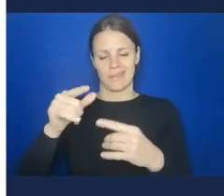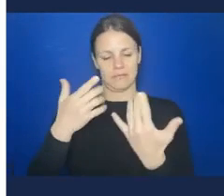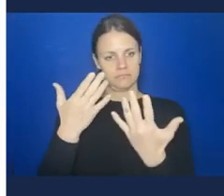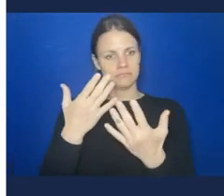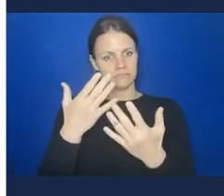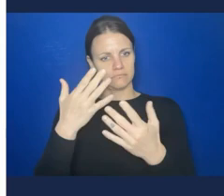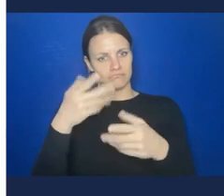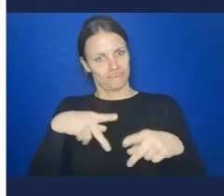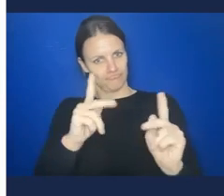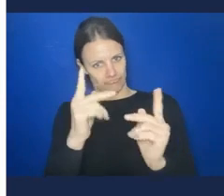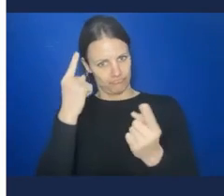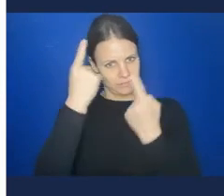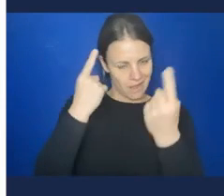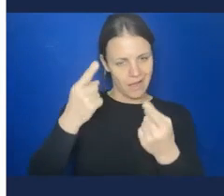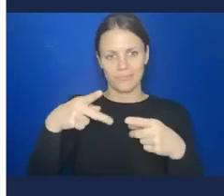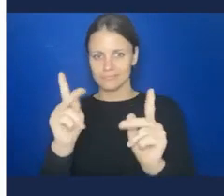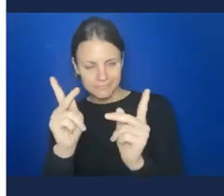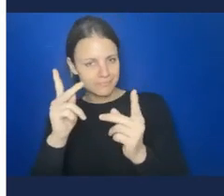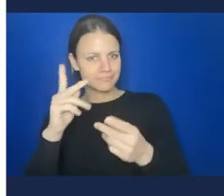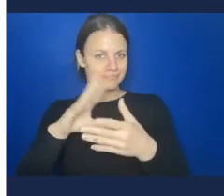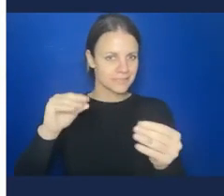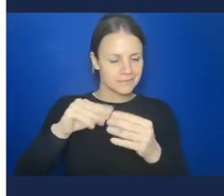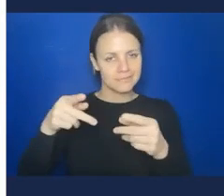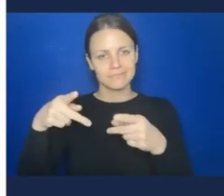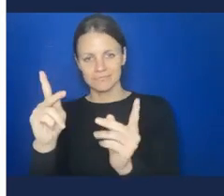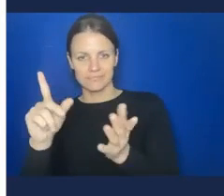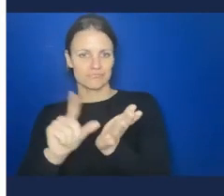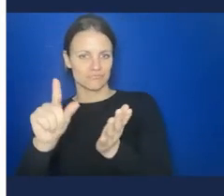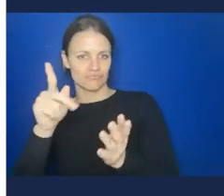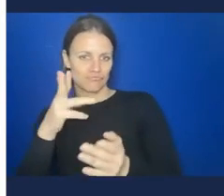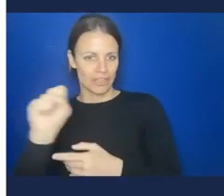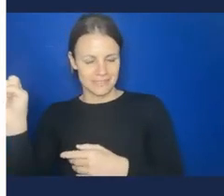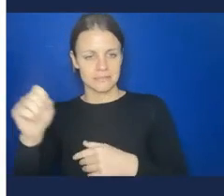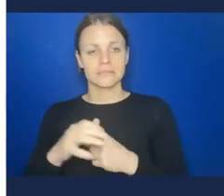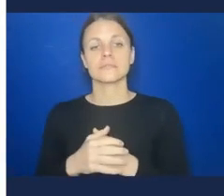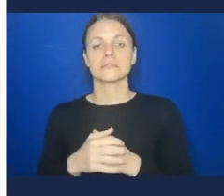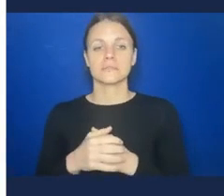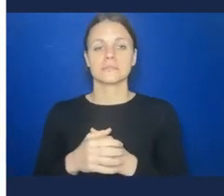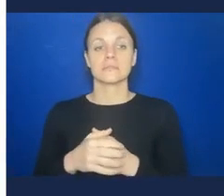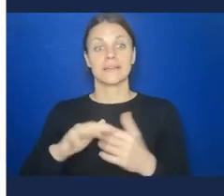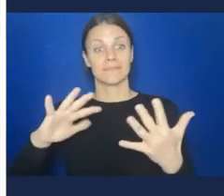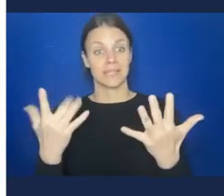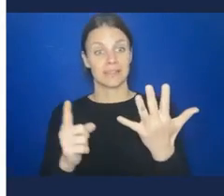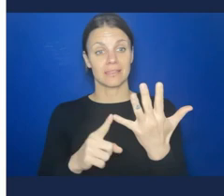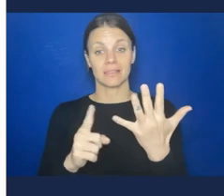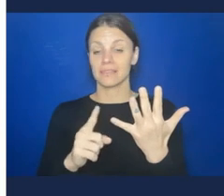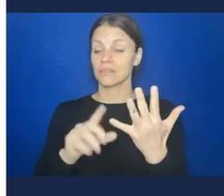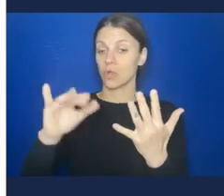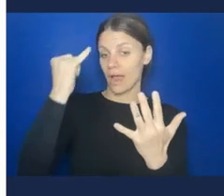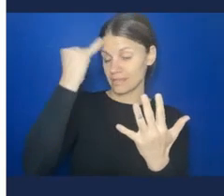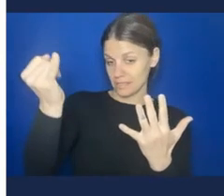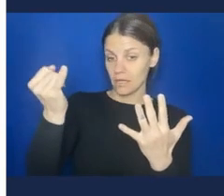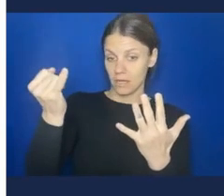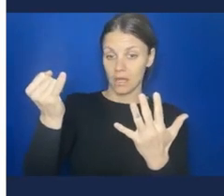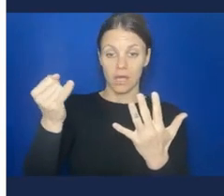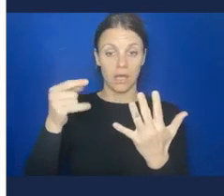of speech, freedom of the press. And finally, the 5th step is the right to bring this idea to the very seat